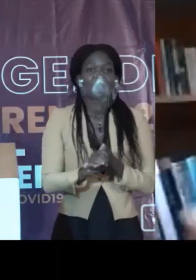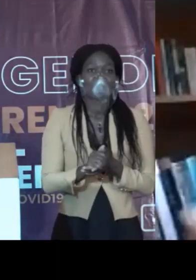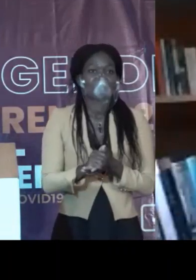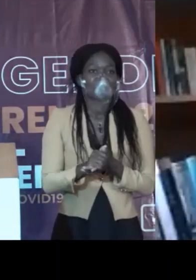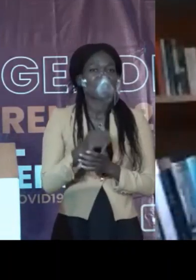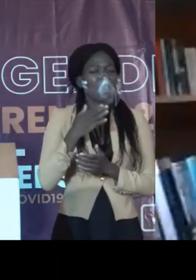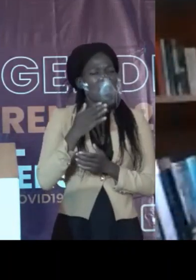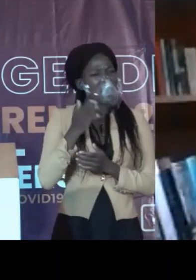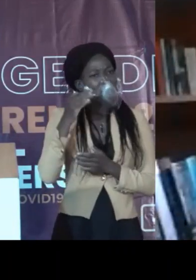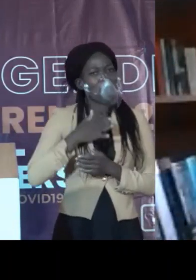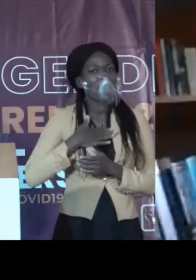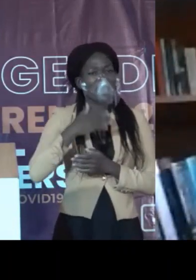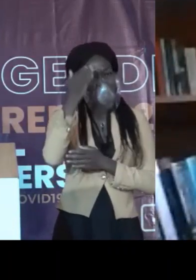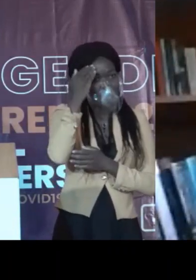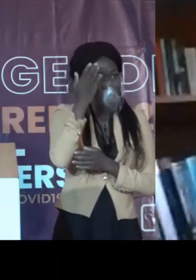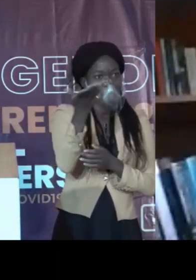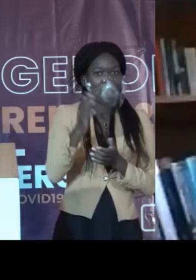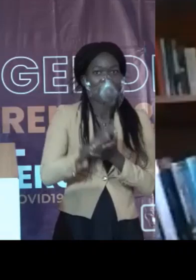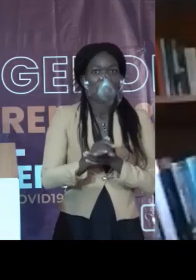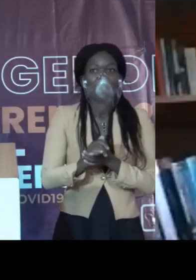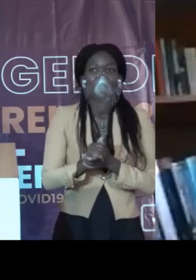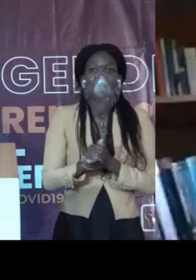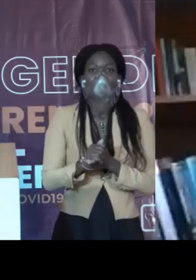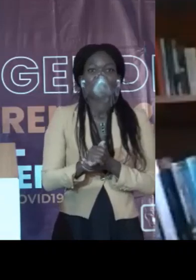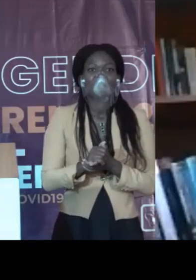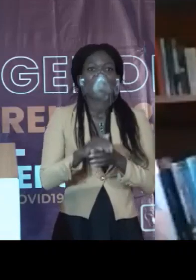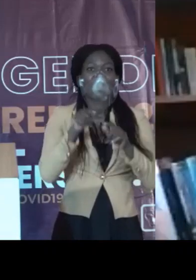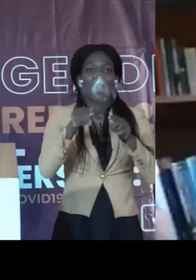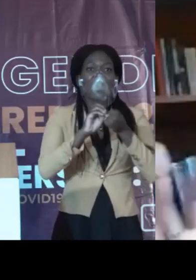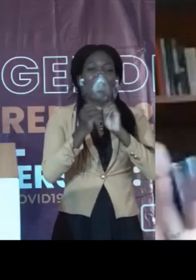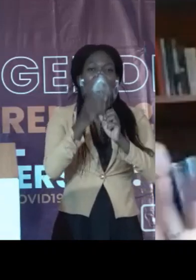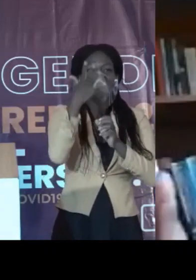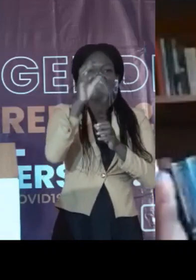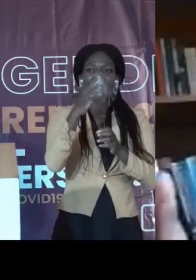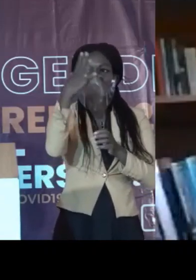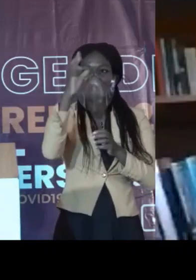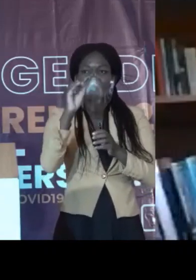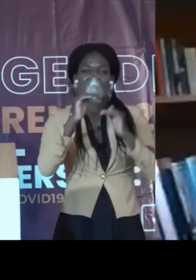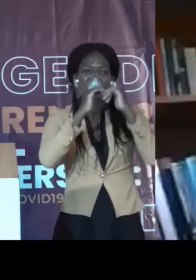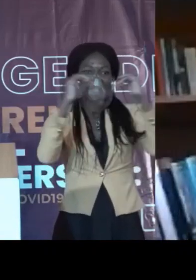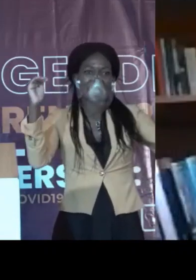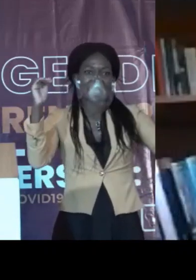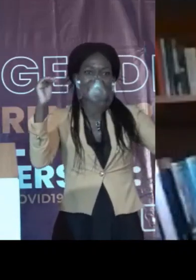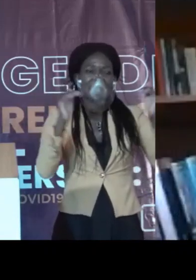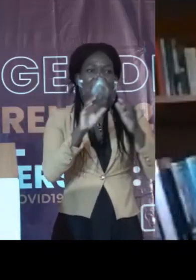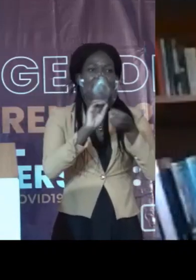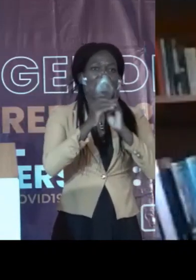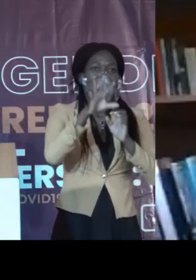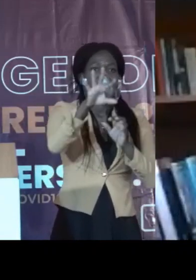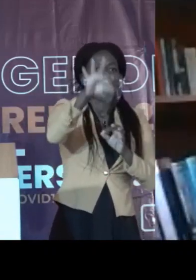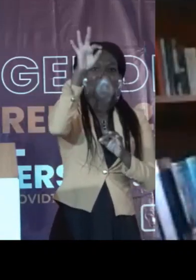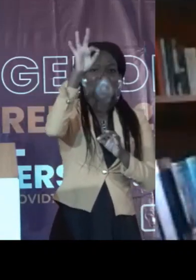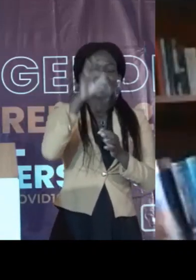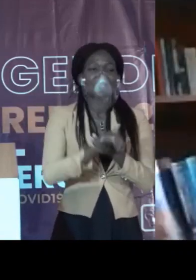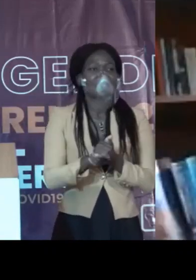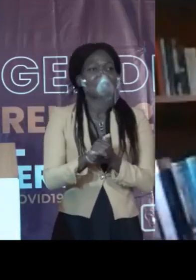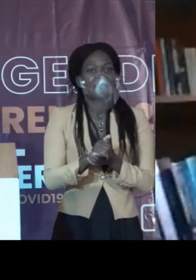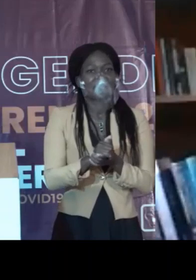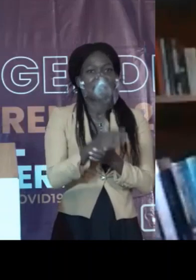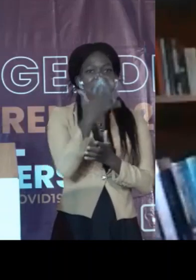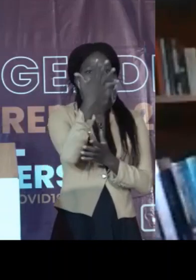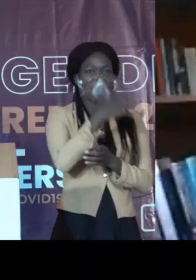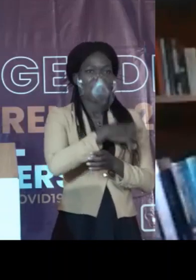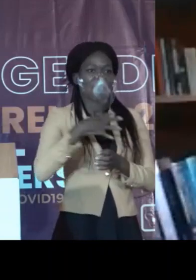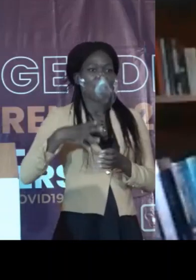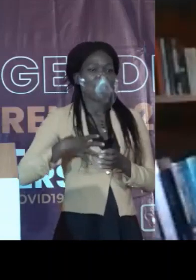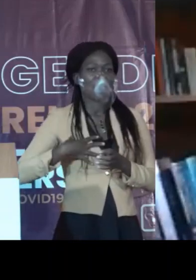know that the AU had set already the 50-50 gender parity by the appointment of 5 women and